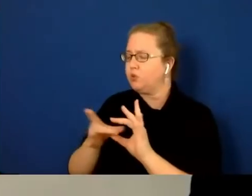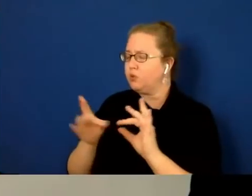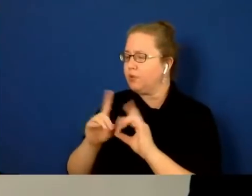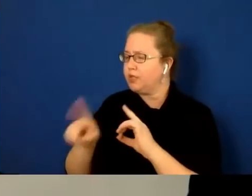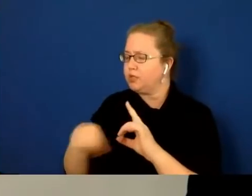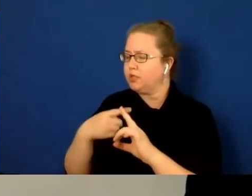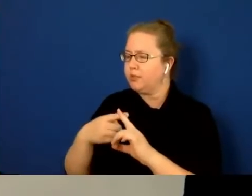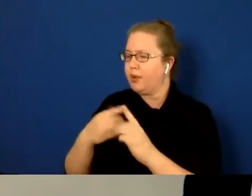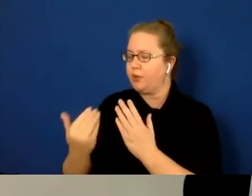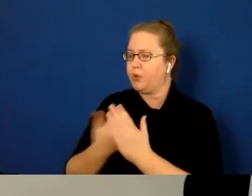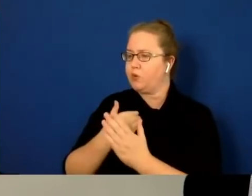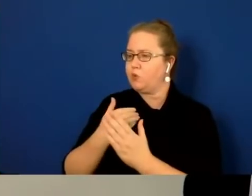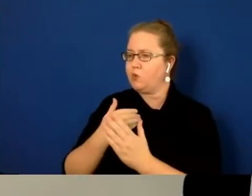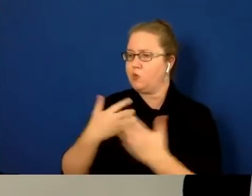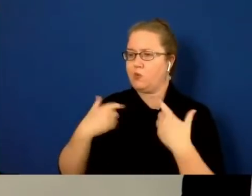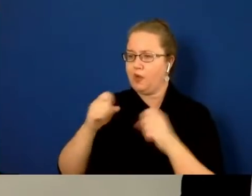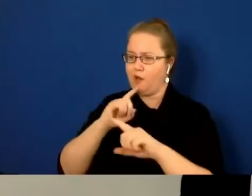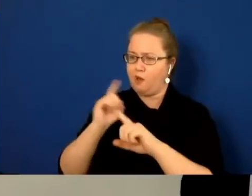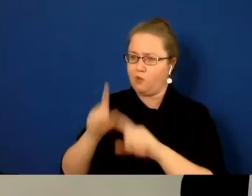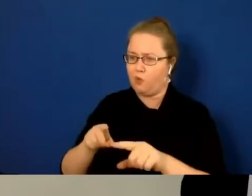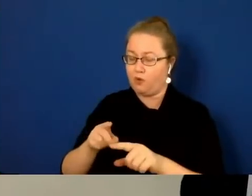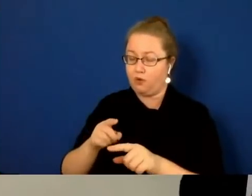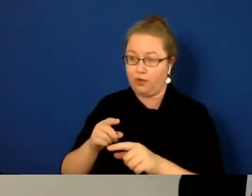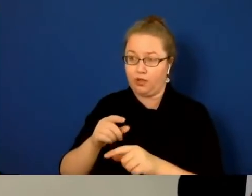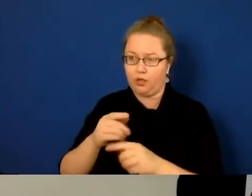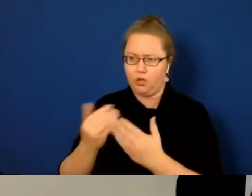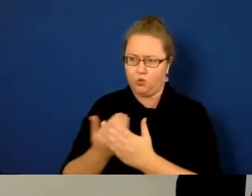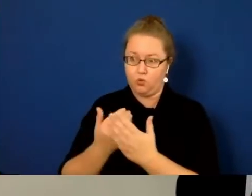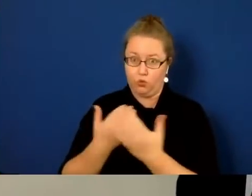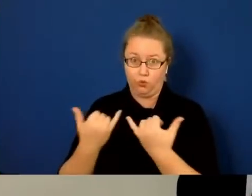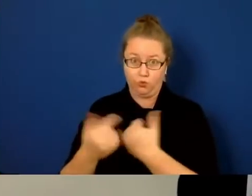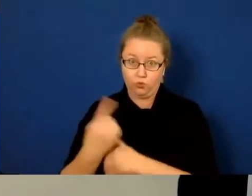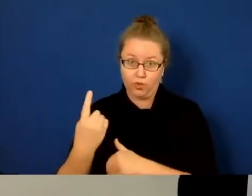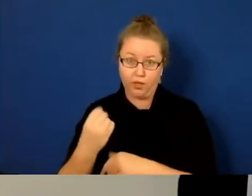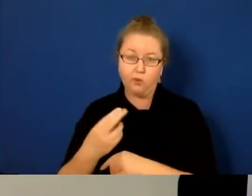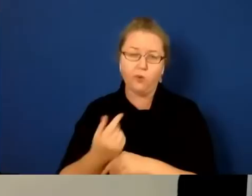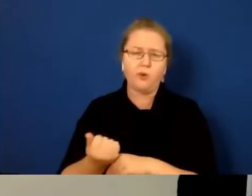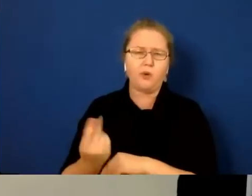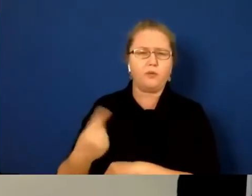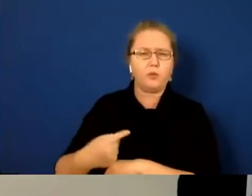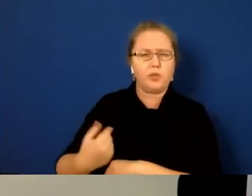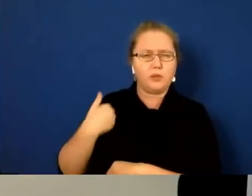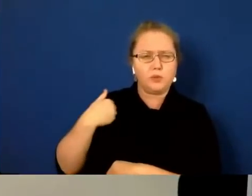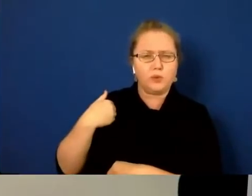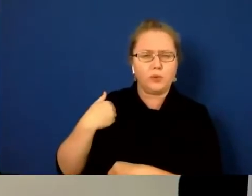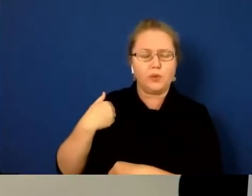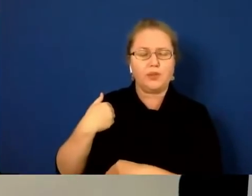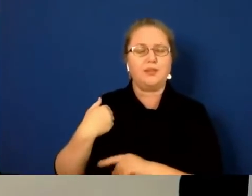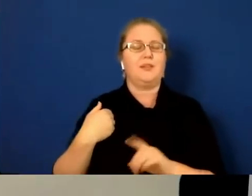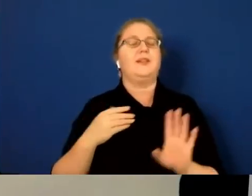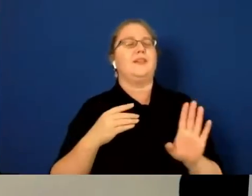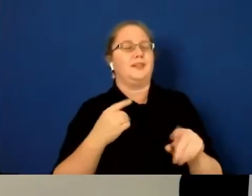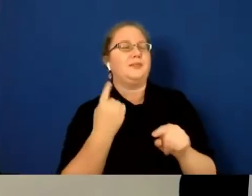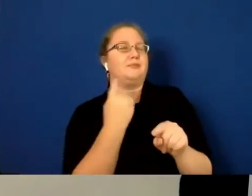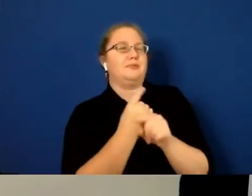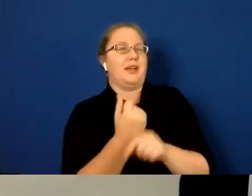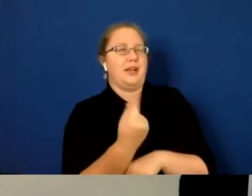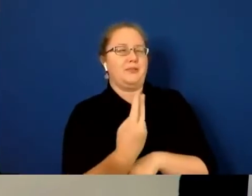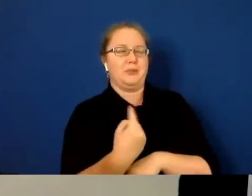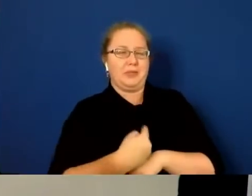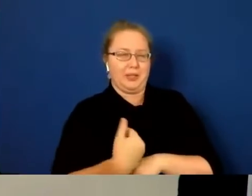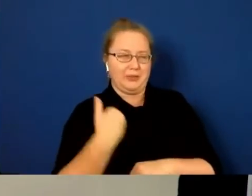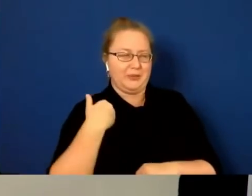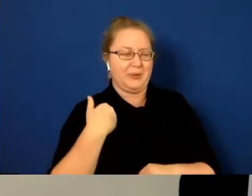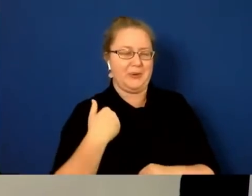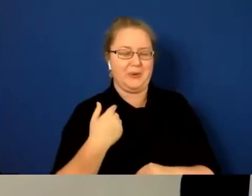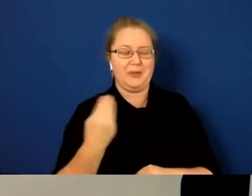Hi, Dr. Henry. Thanks for this. Just on contact tracing, we've gone from 500 contact tracers to approaching 800. Just